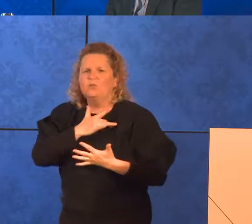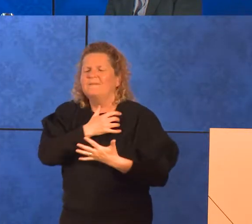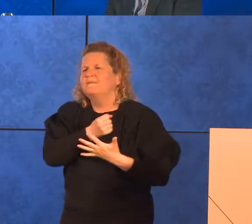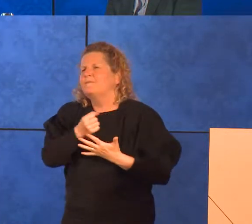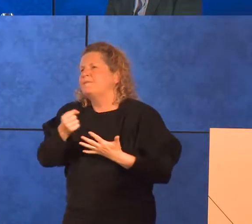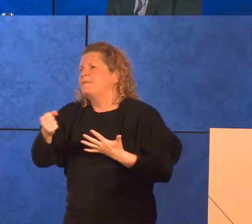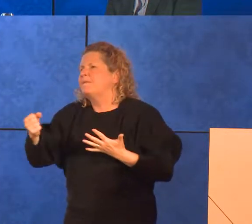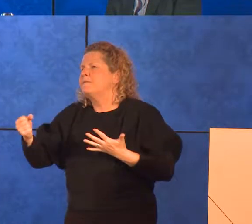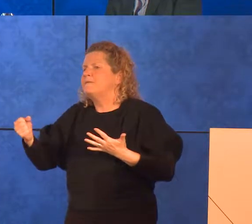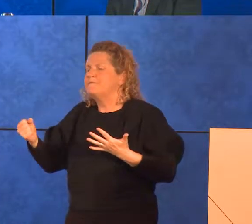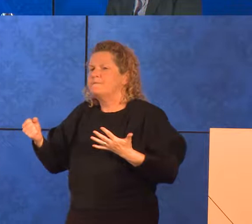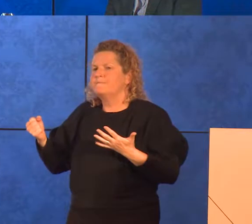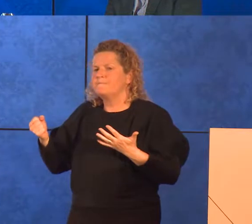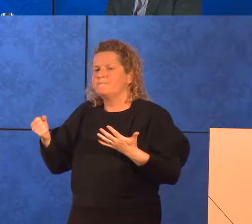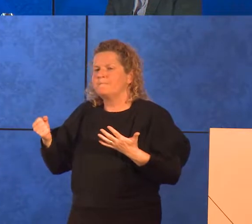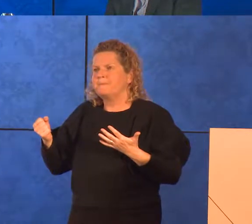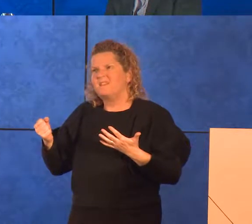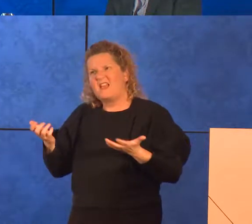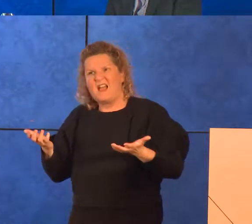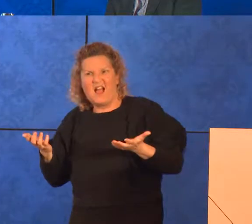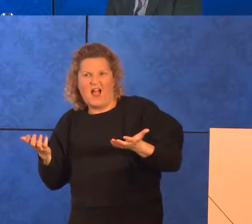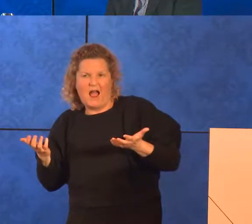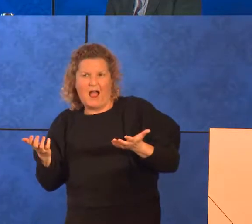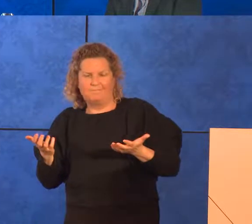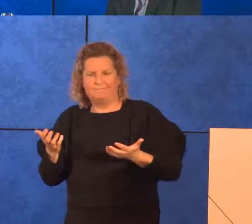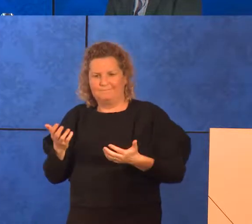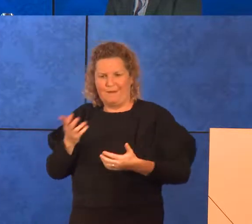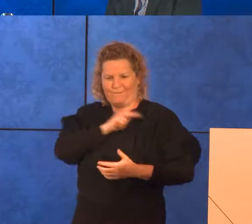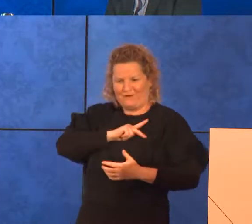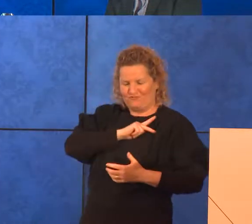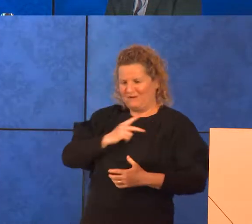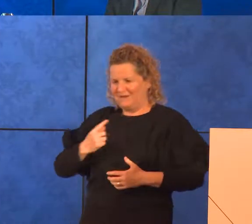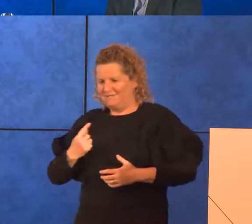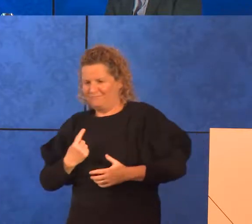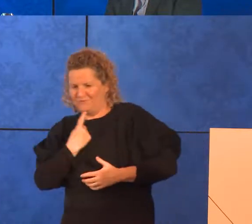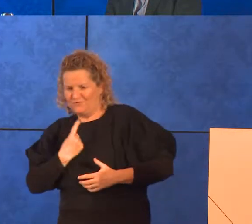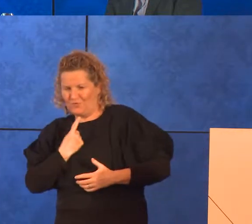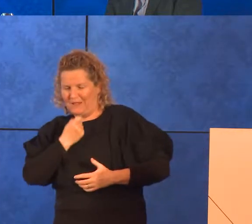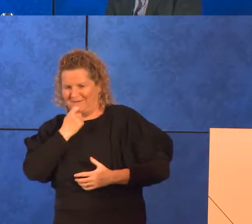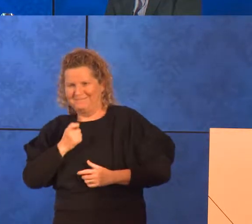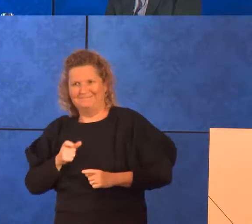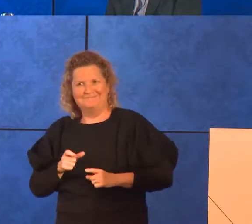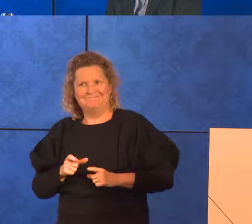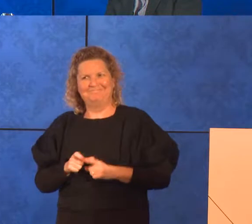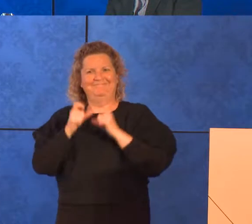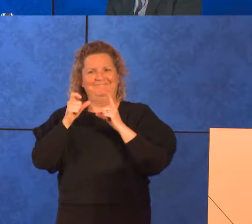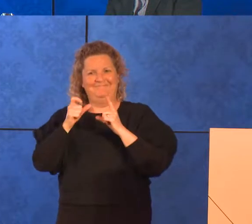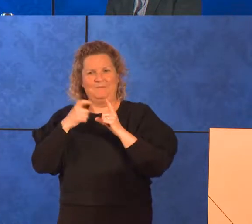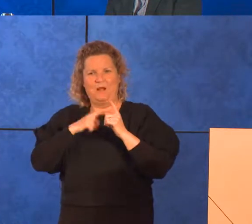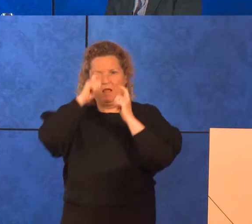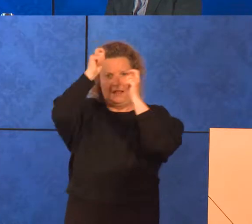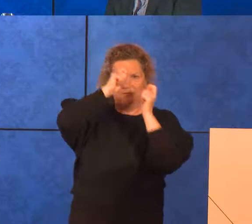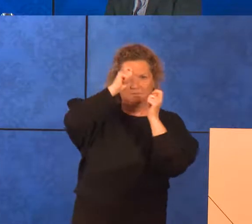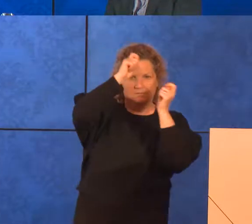everyone. So I guess the professional to personal, it was a tricky task because I had two hats.